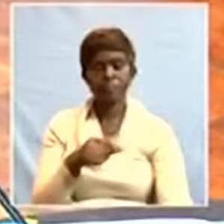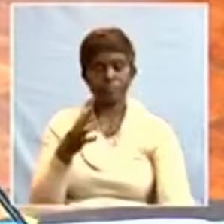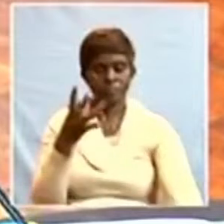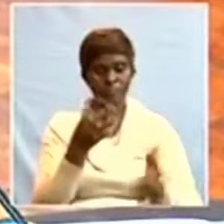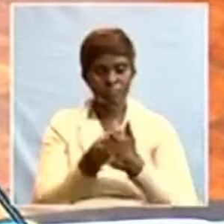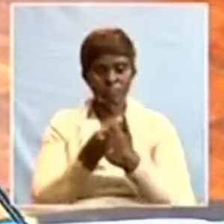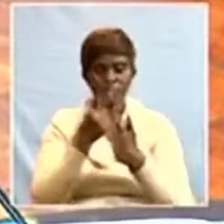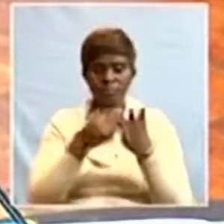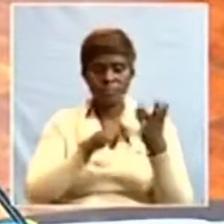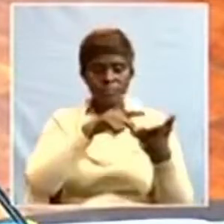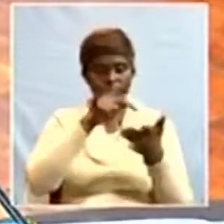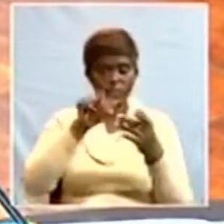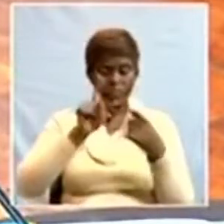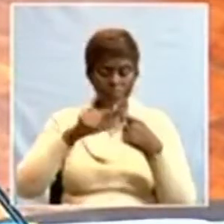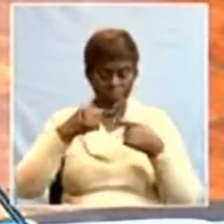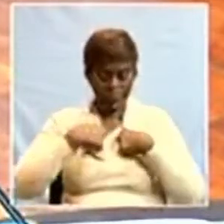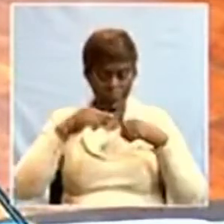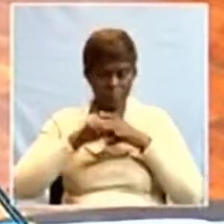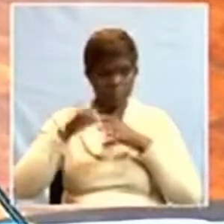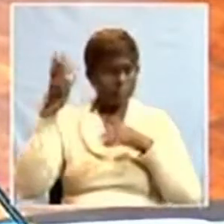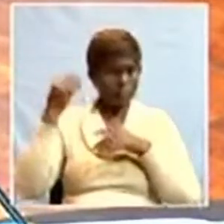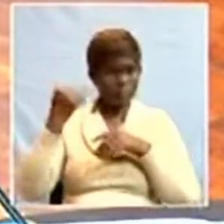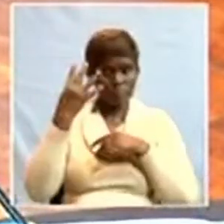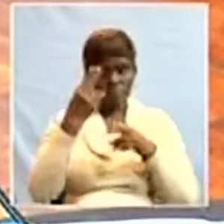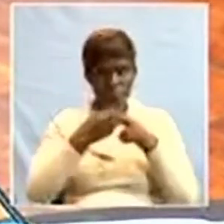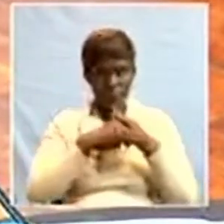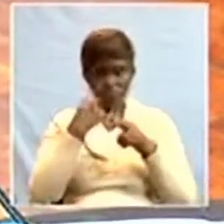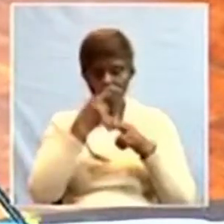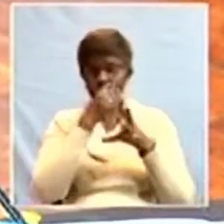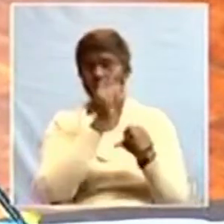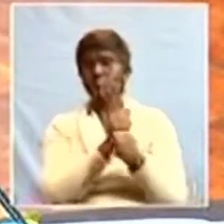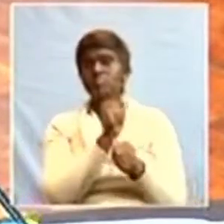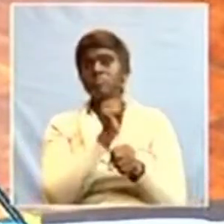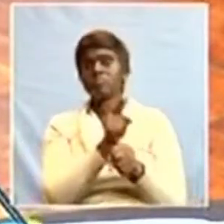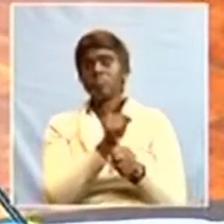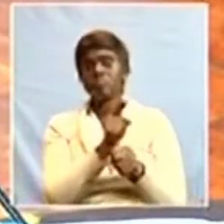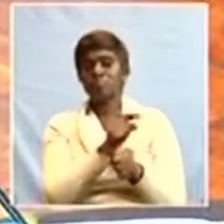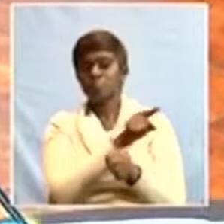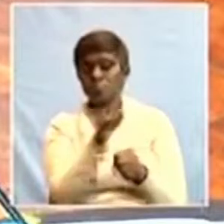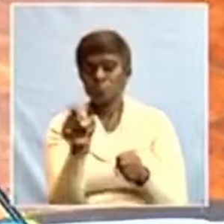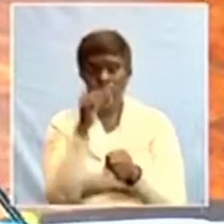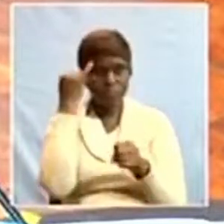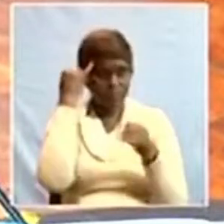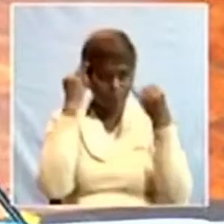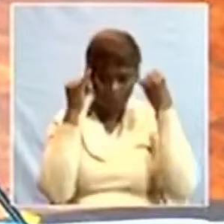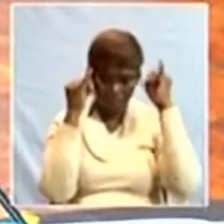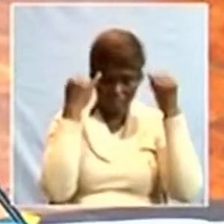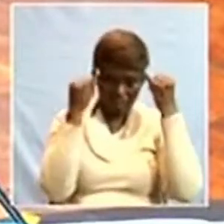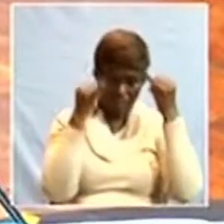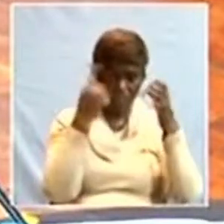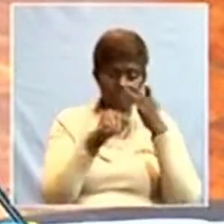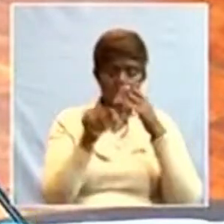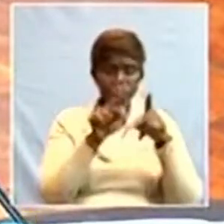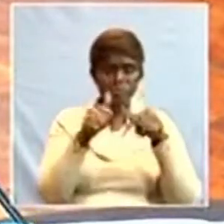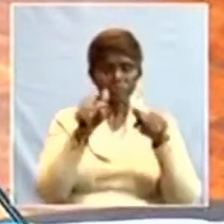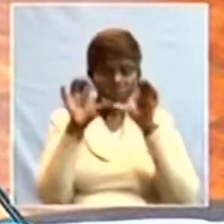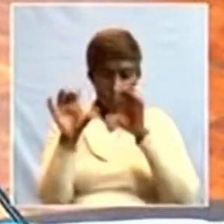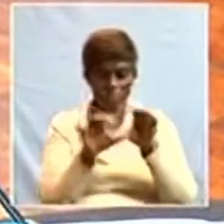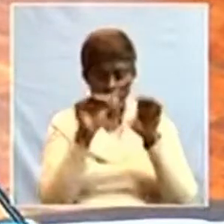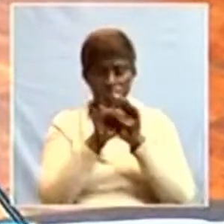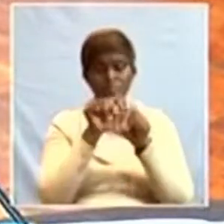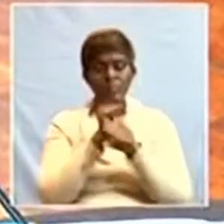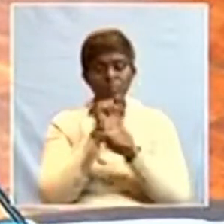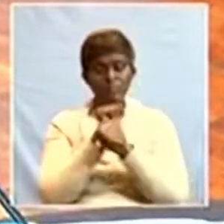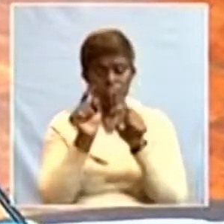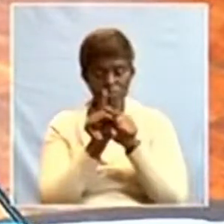which is supposed to be paid to me in the past 4 months, who gets it? These are the ideas that people do on the ground